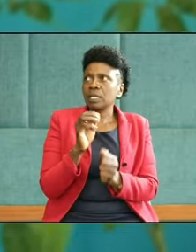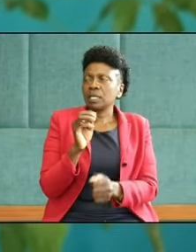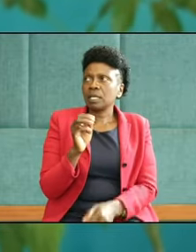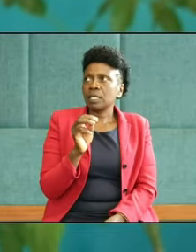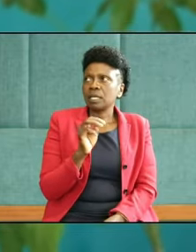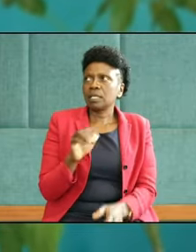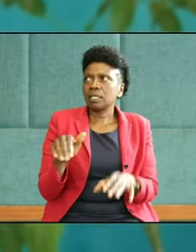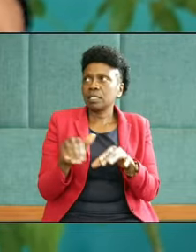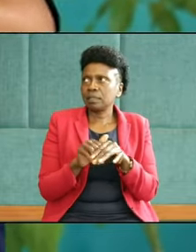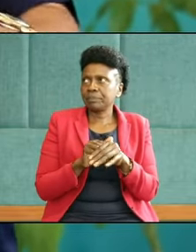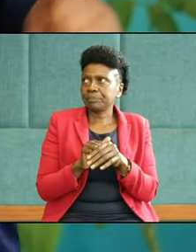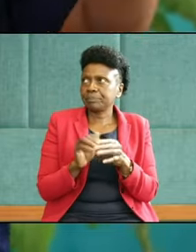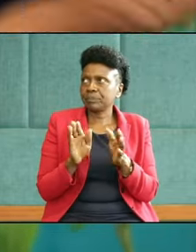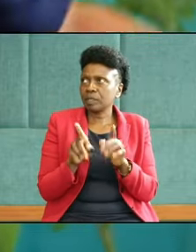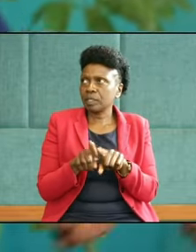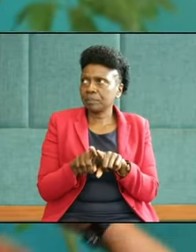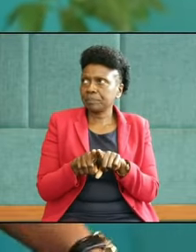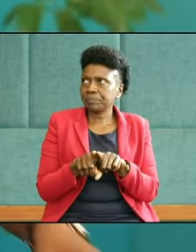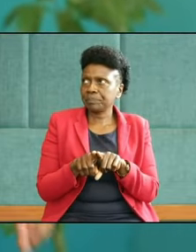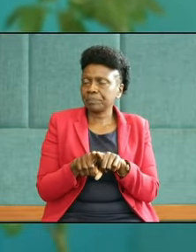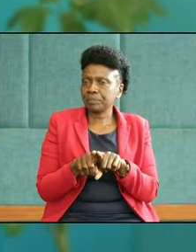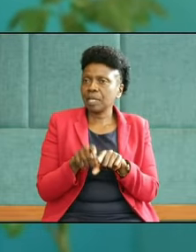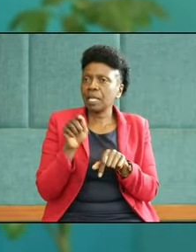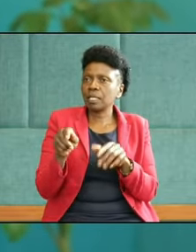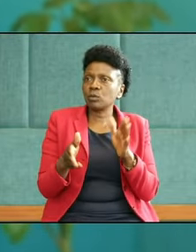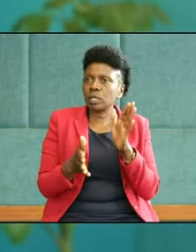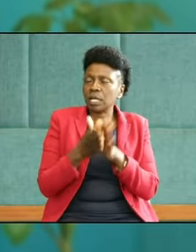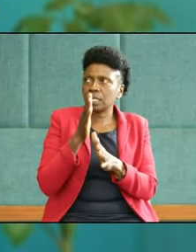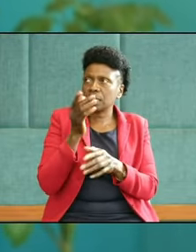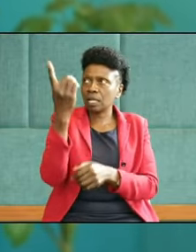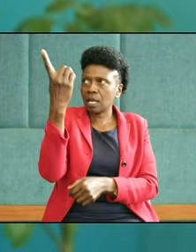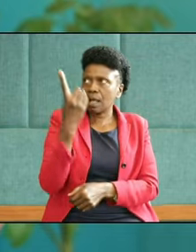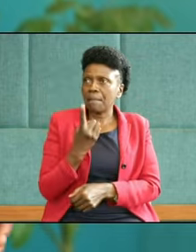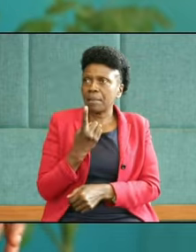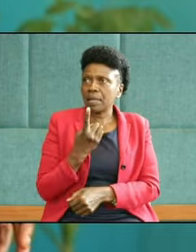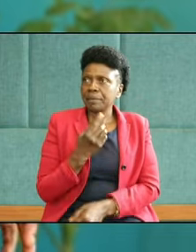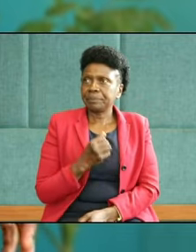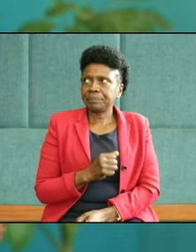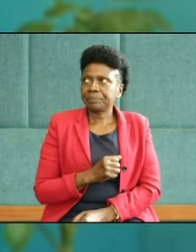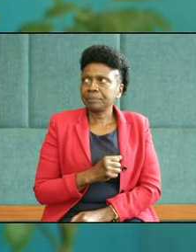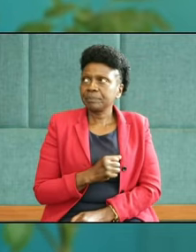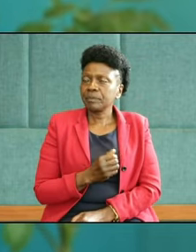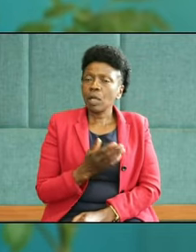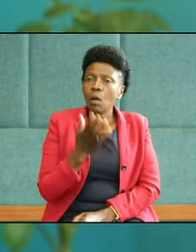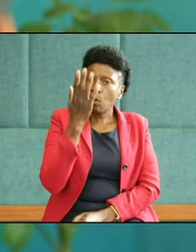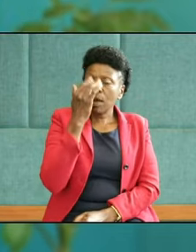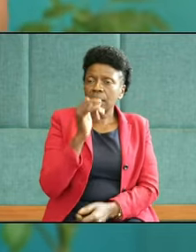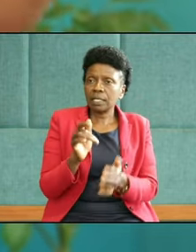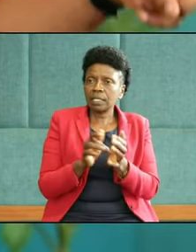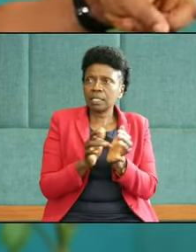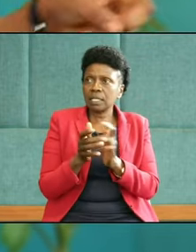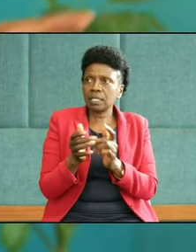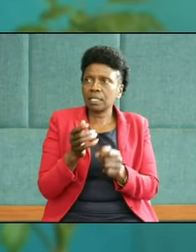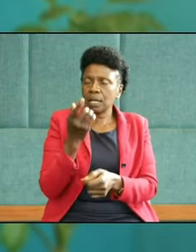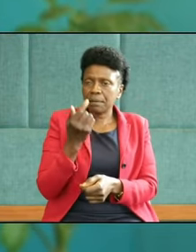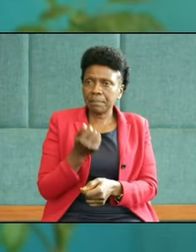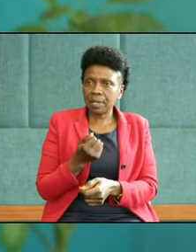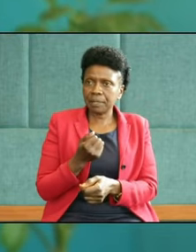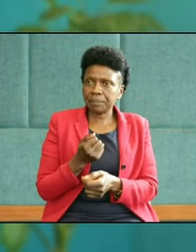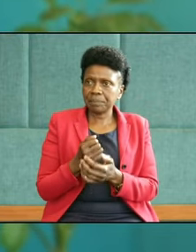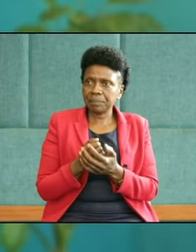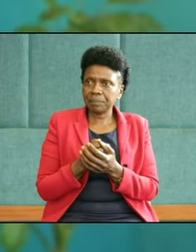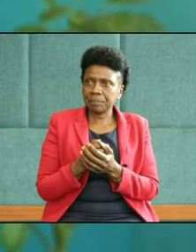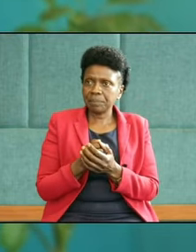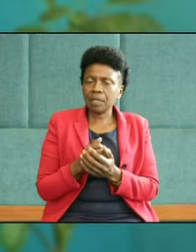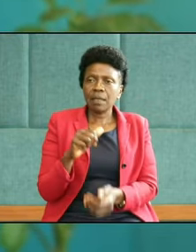capacity to hasten the coming of Jesus. Why has Jesus not come till now? The gospel is not preached